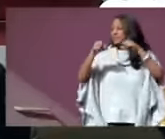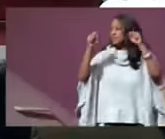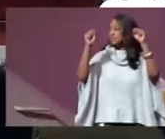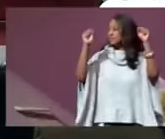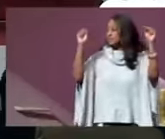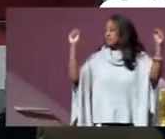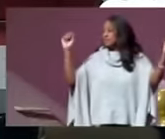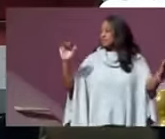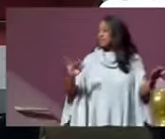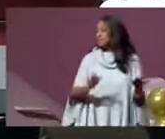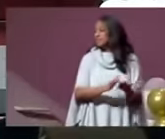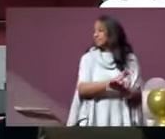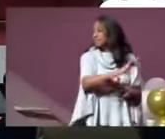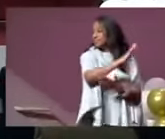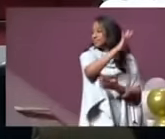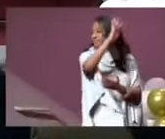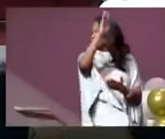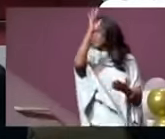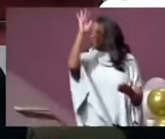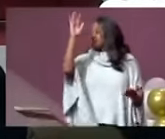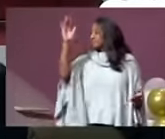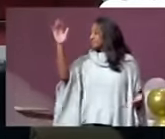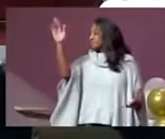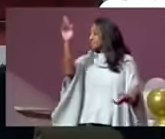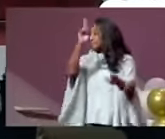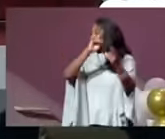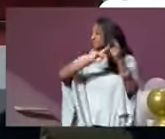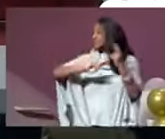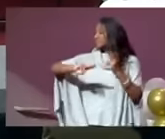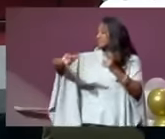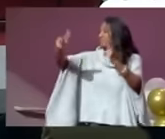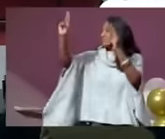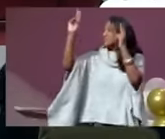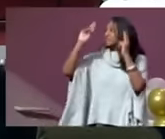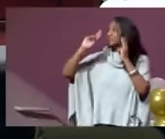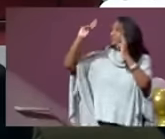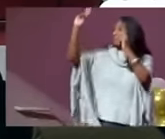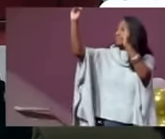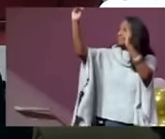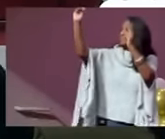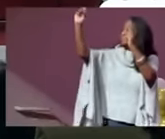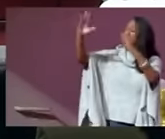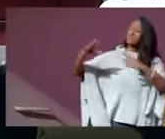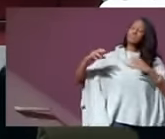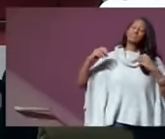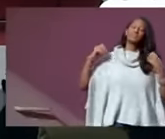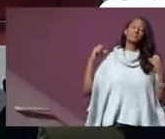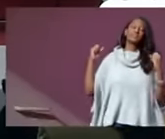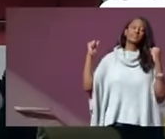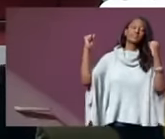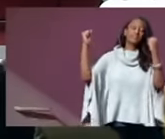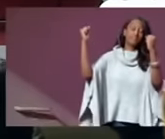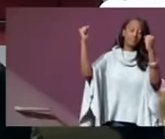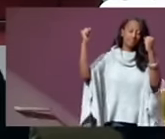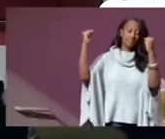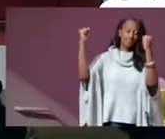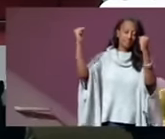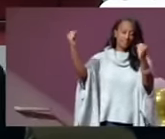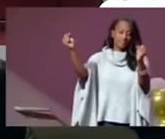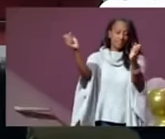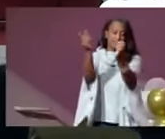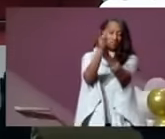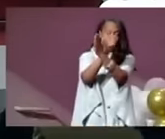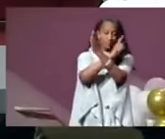Salvation and glory. Honor and power. Honor and power